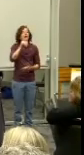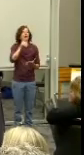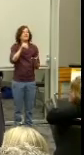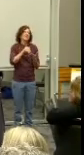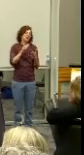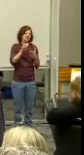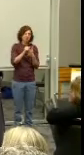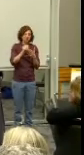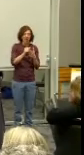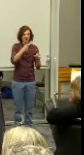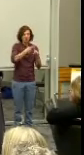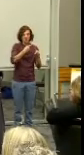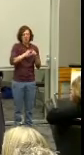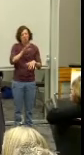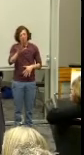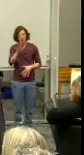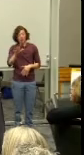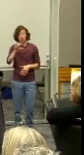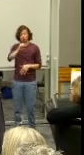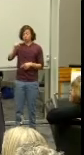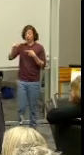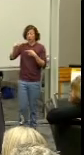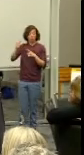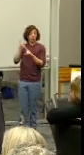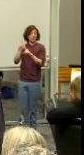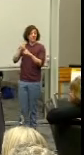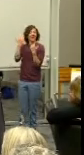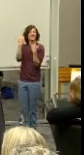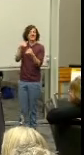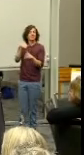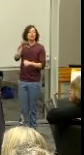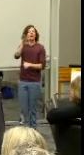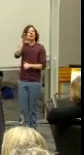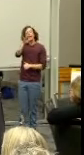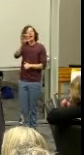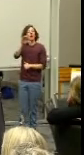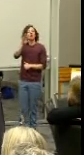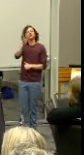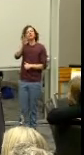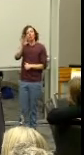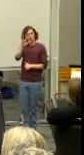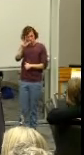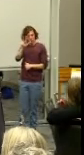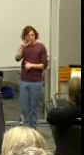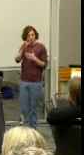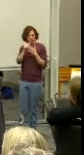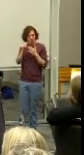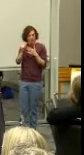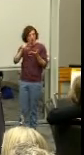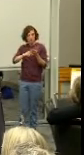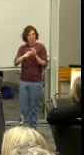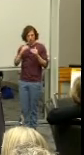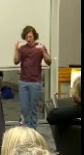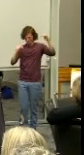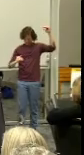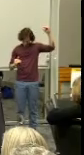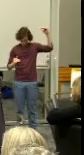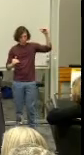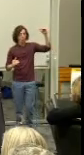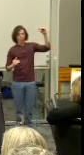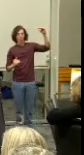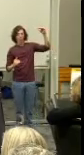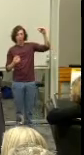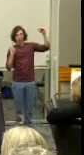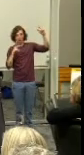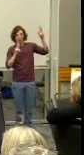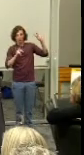$5,000-ish, and Social Security is $940. So way under what people need to be able to